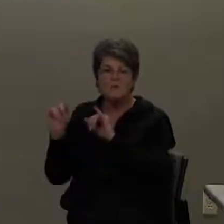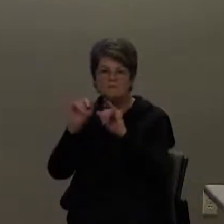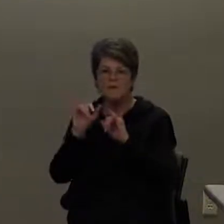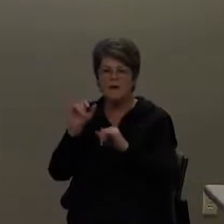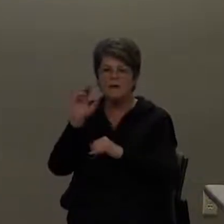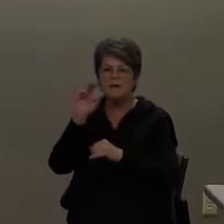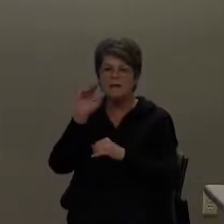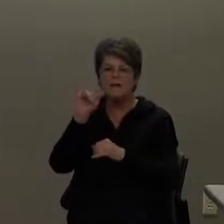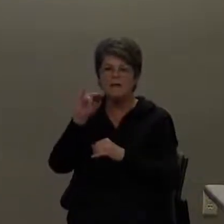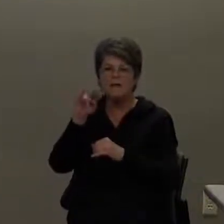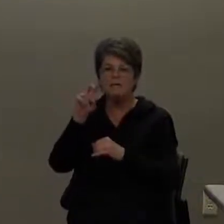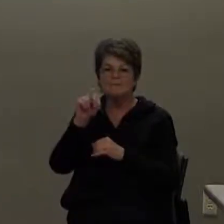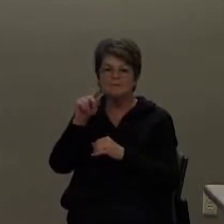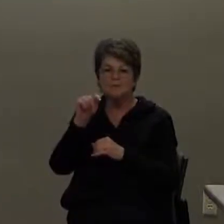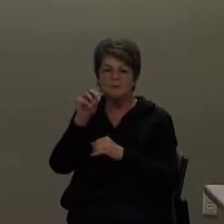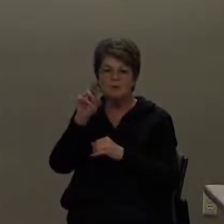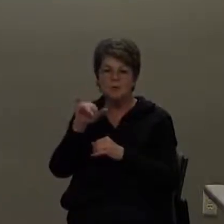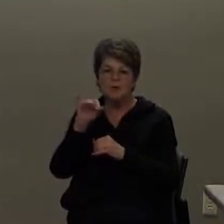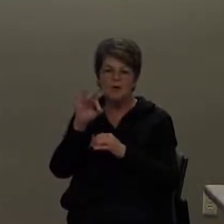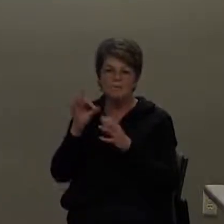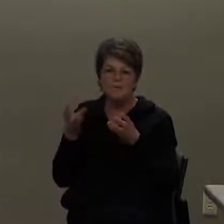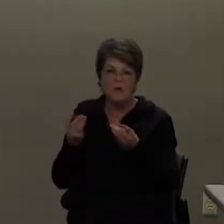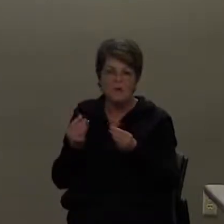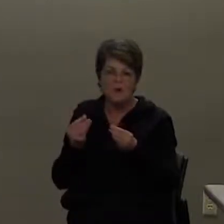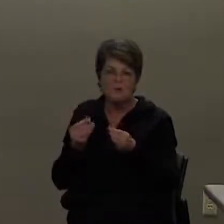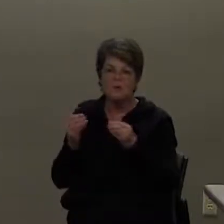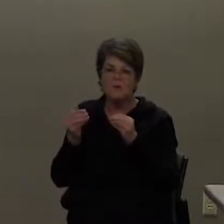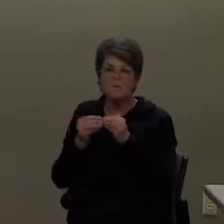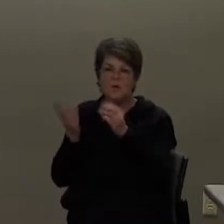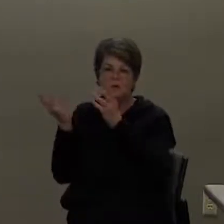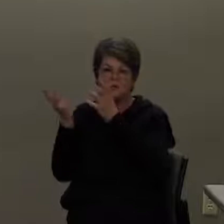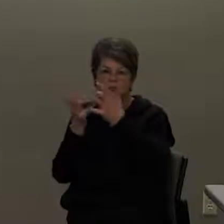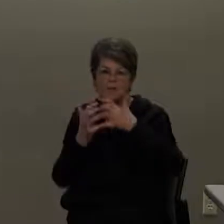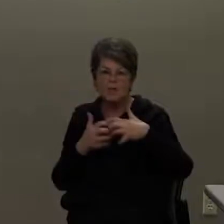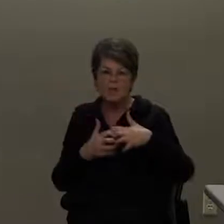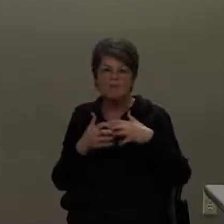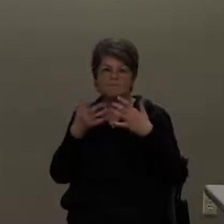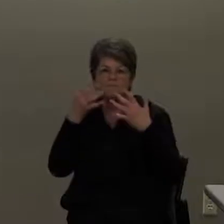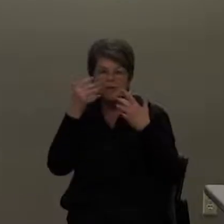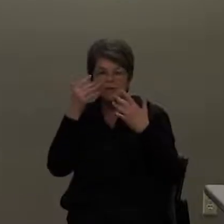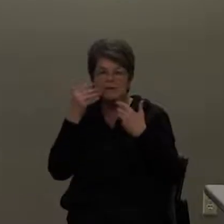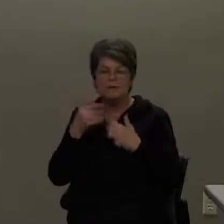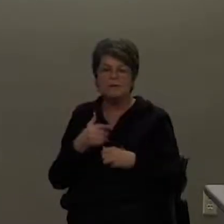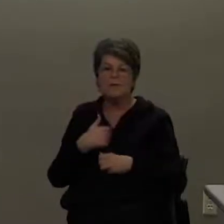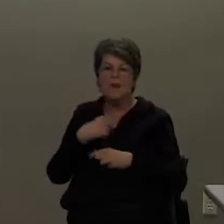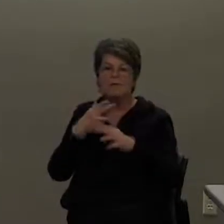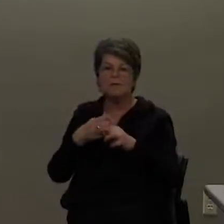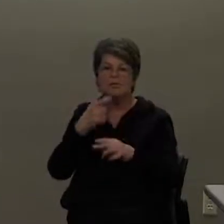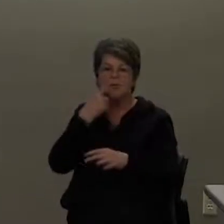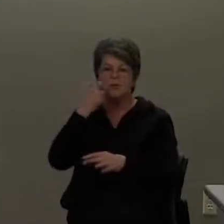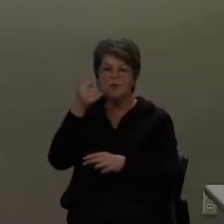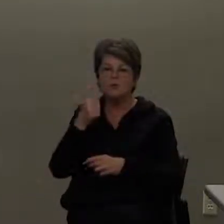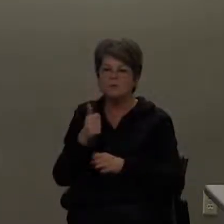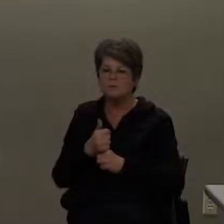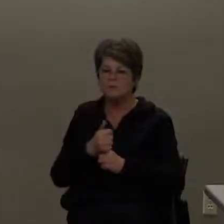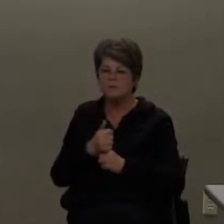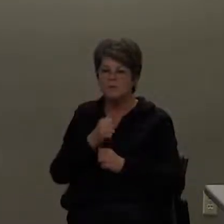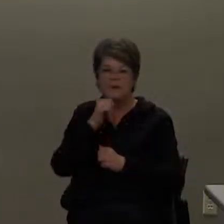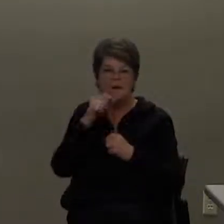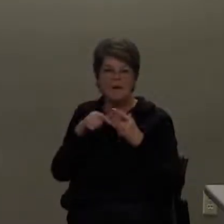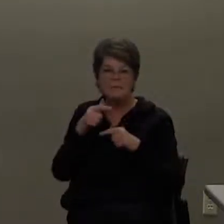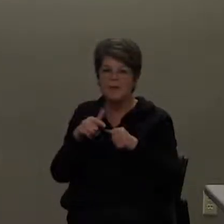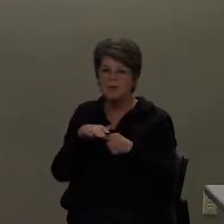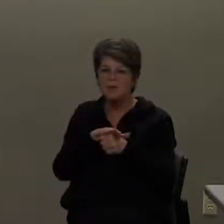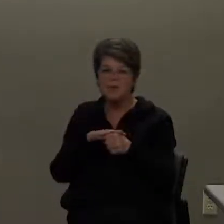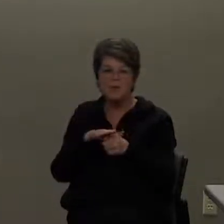inventory of the properties we do have available. We need to be more streamlined and friendly in our regulatory environment. I mentioned earlier, you know, it's not about